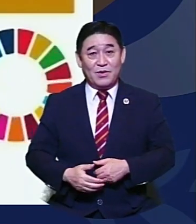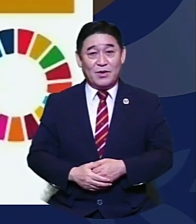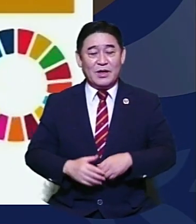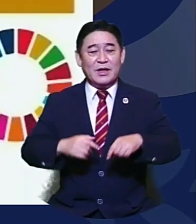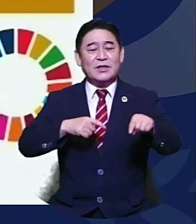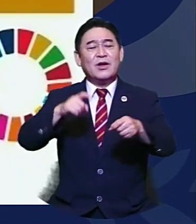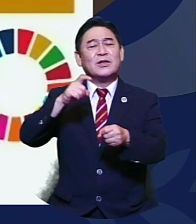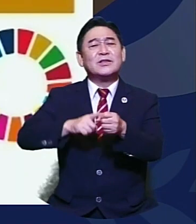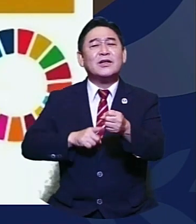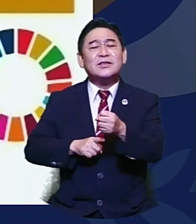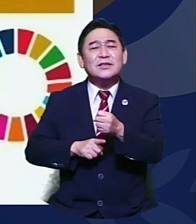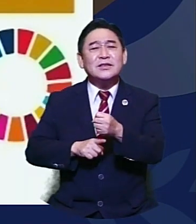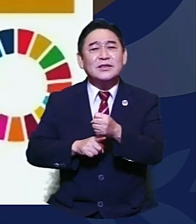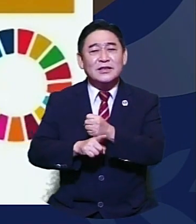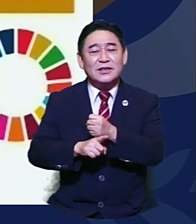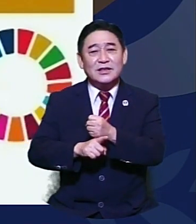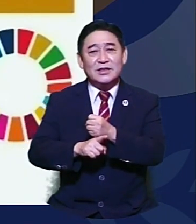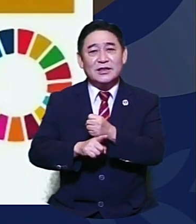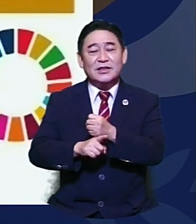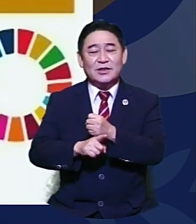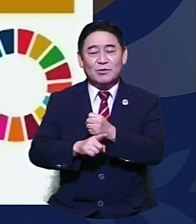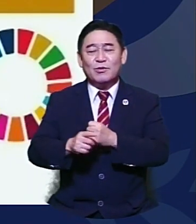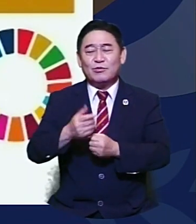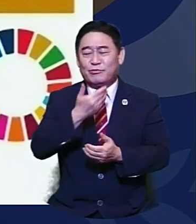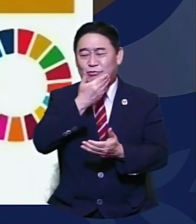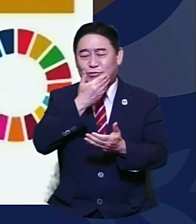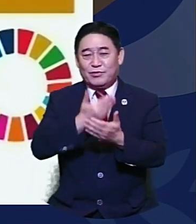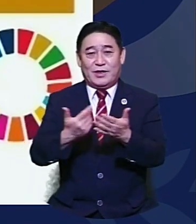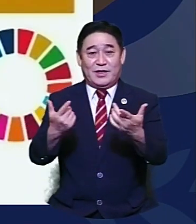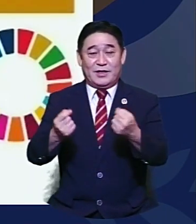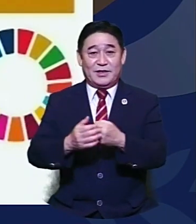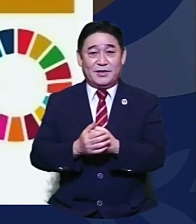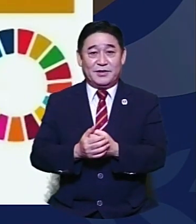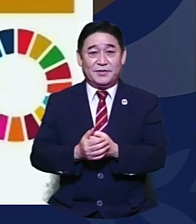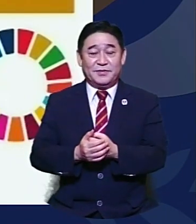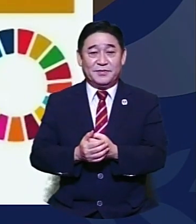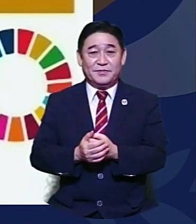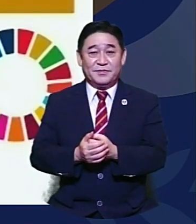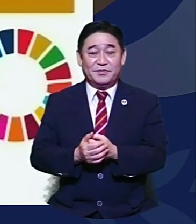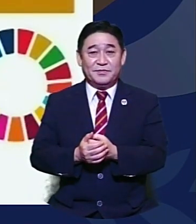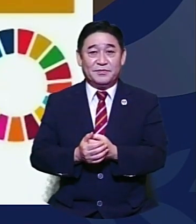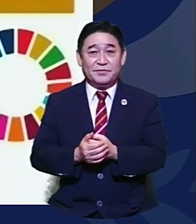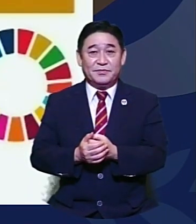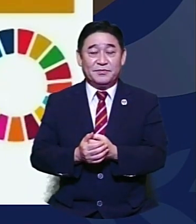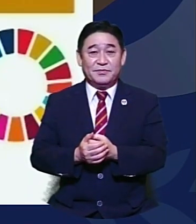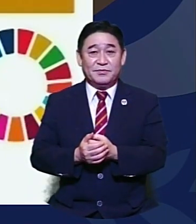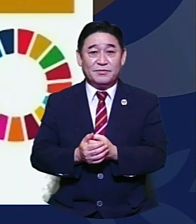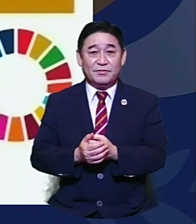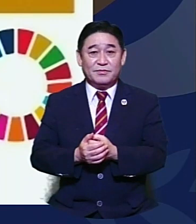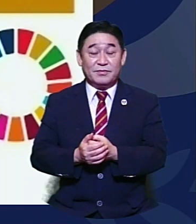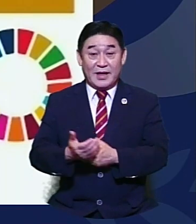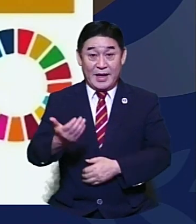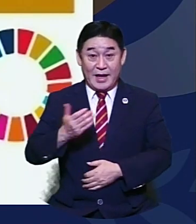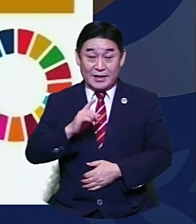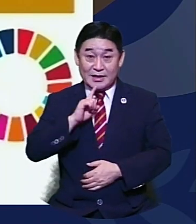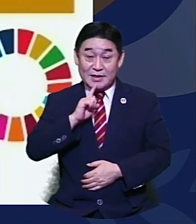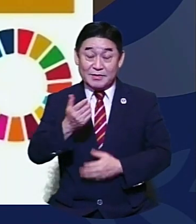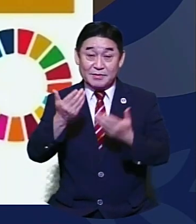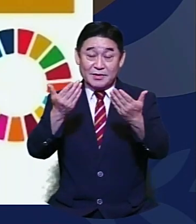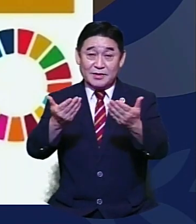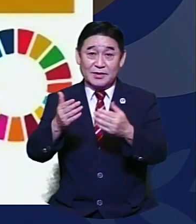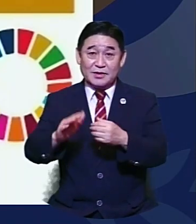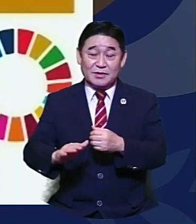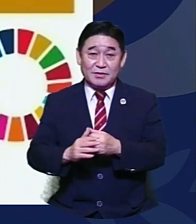government commitments is also absolutely critical. And I think we need to be looking, as I said, to extend different kinds of